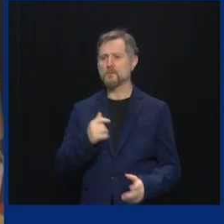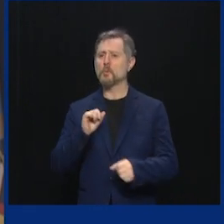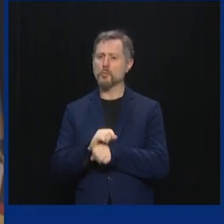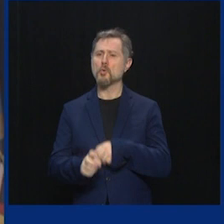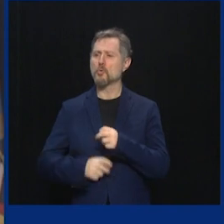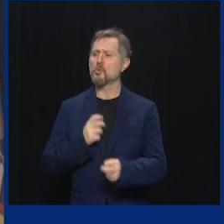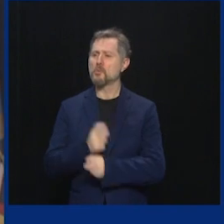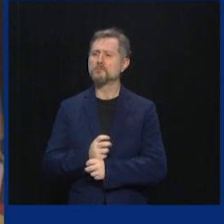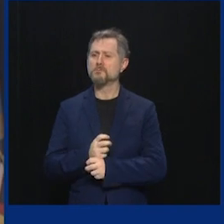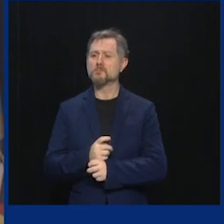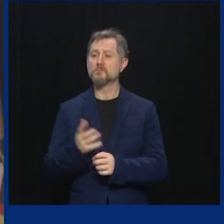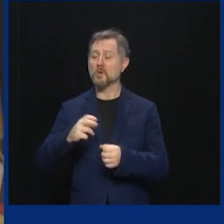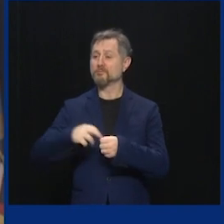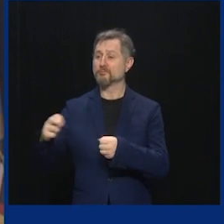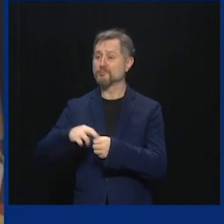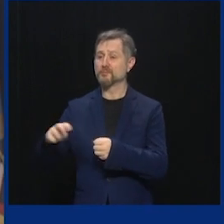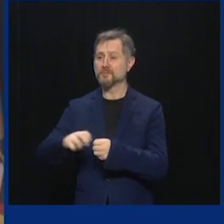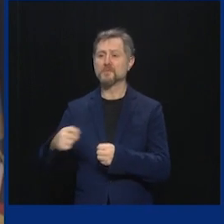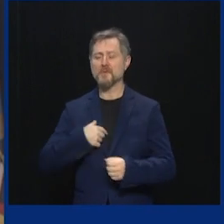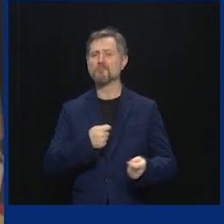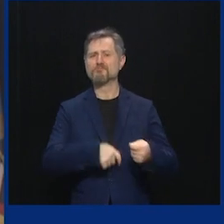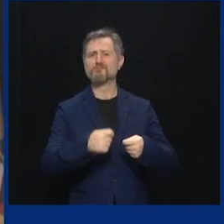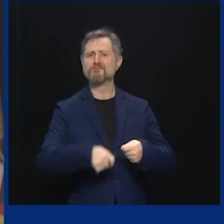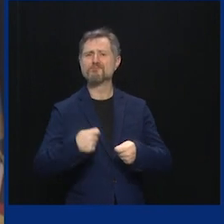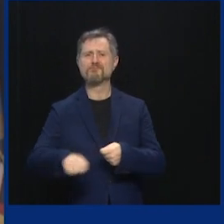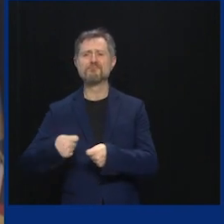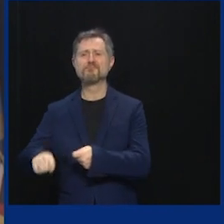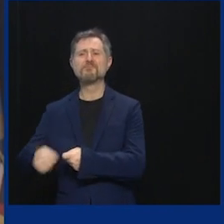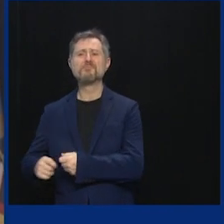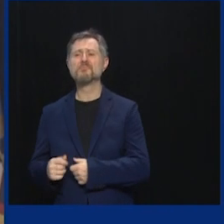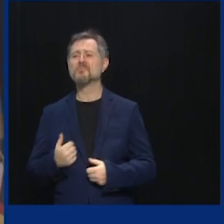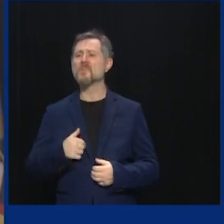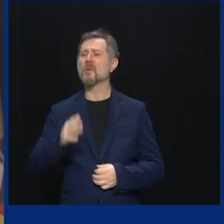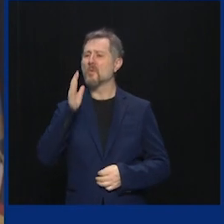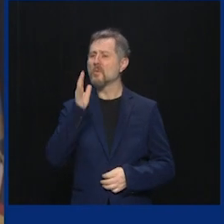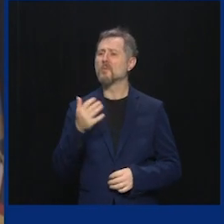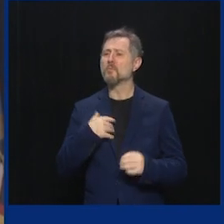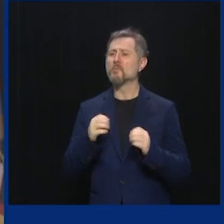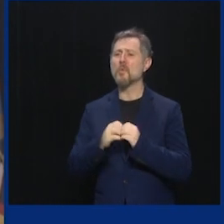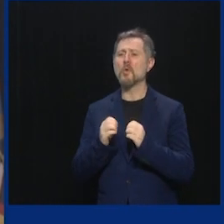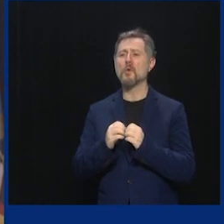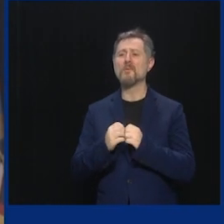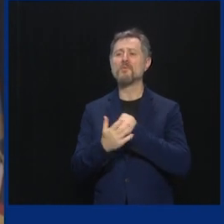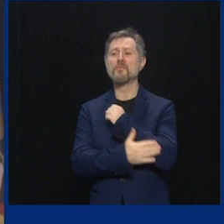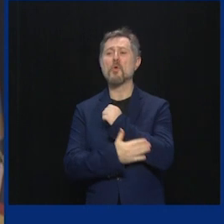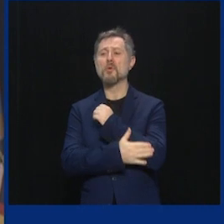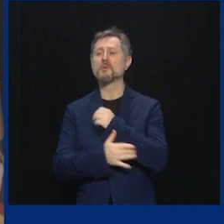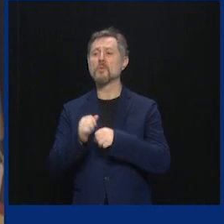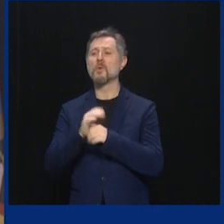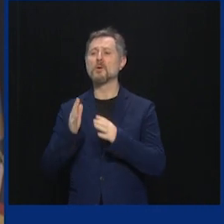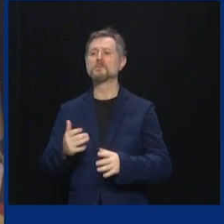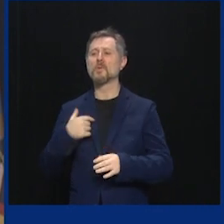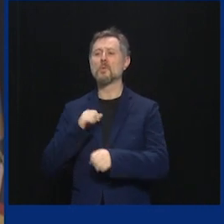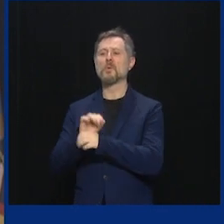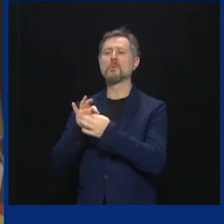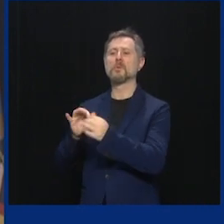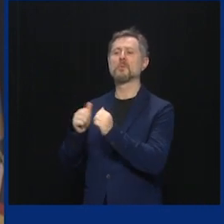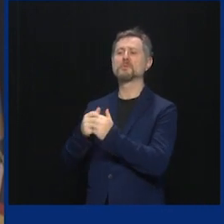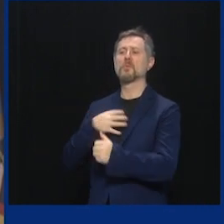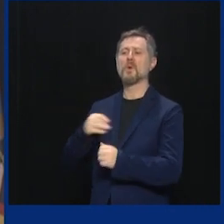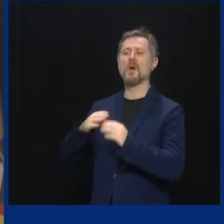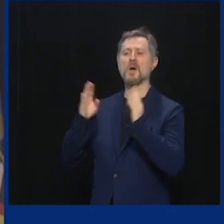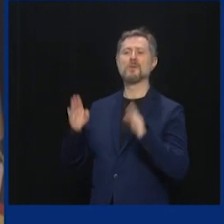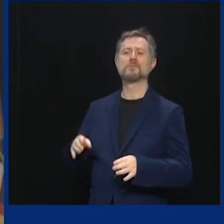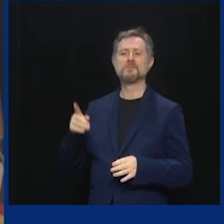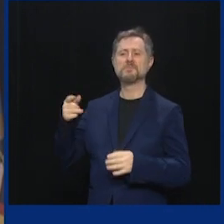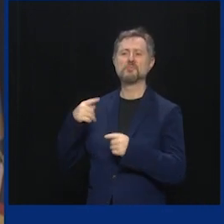backfill, and that includes, and I'll be announcing more on this later, our effort to bring in more foreign workers, working with the White House, who I'm having conversations with, to